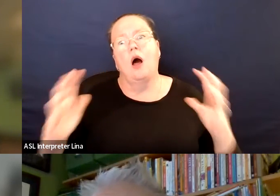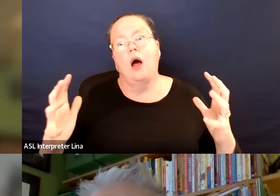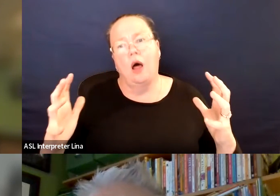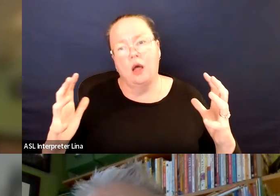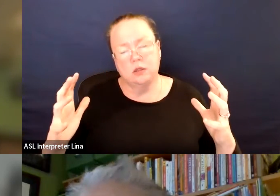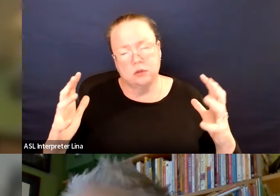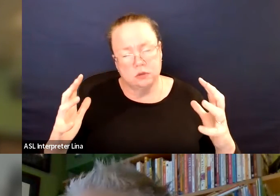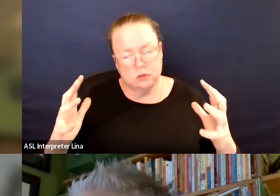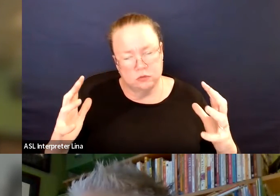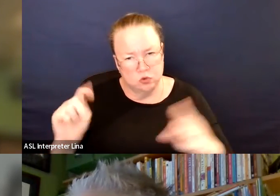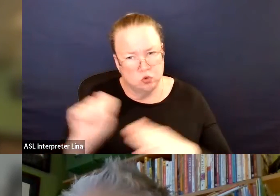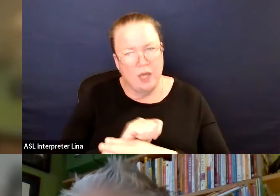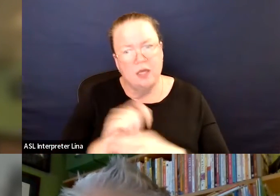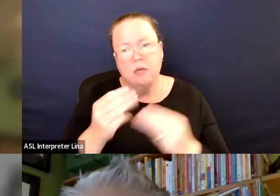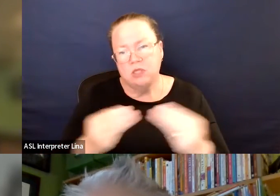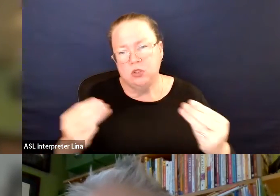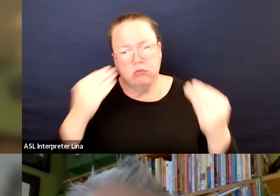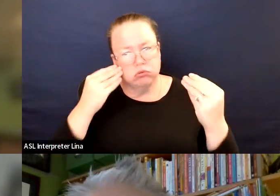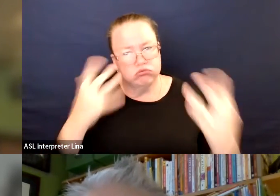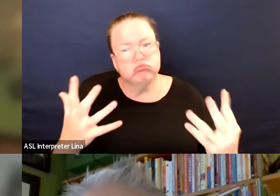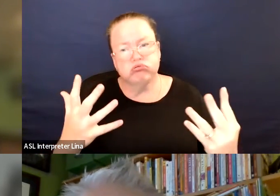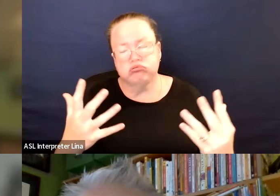supply of training materials.